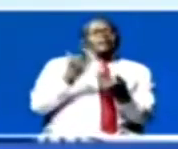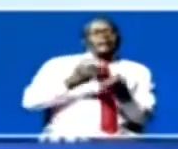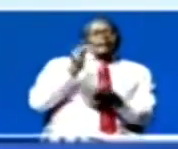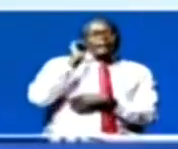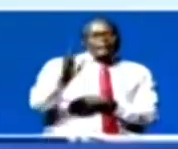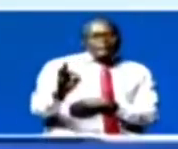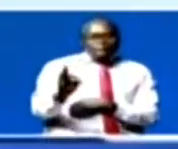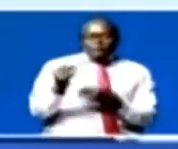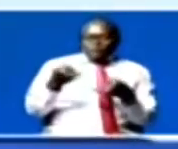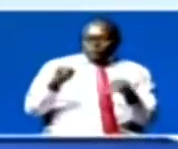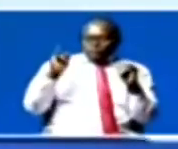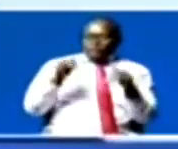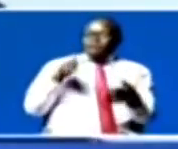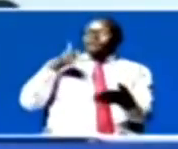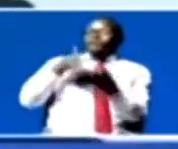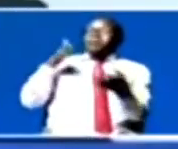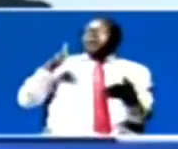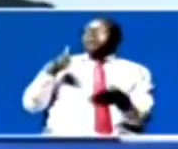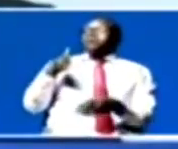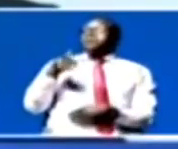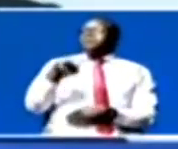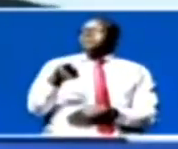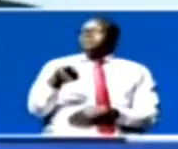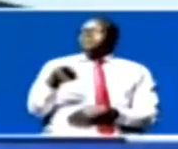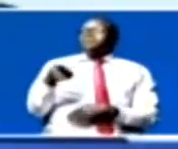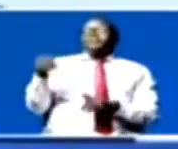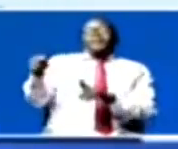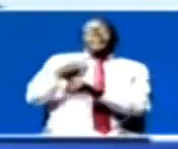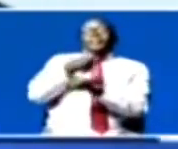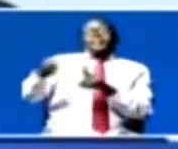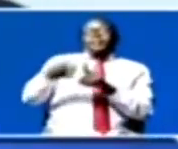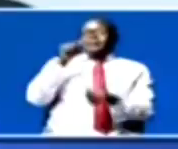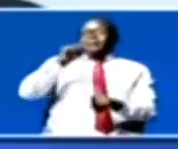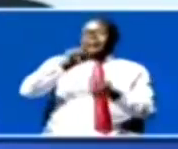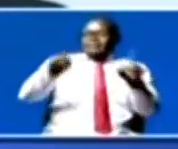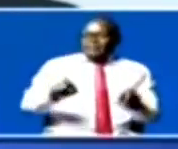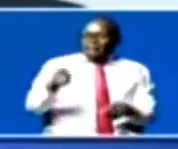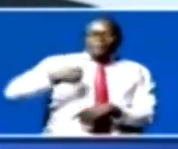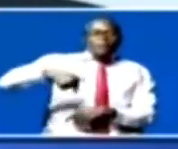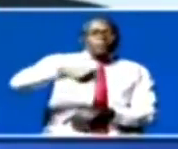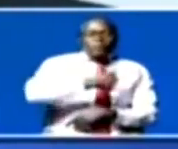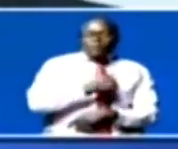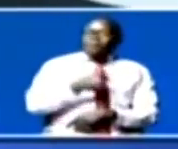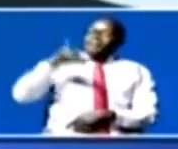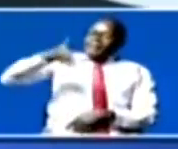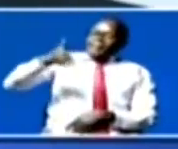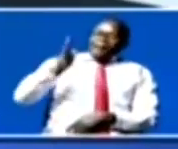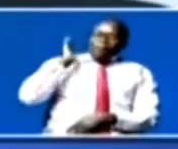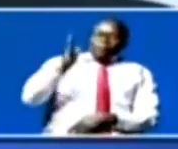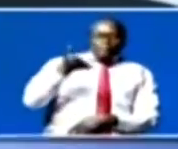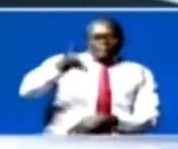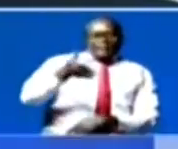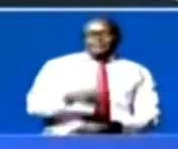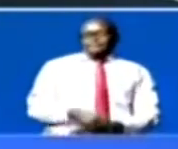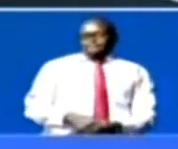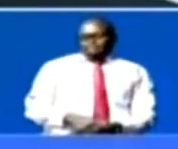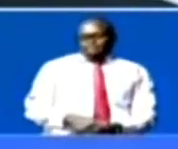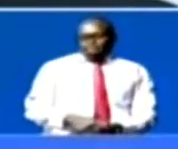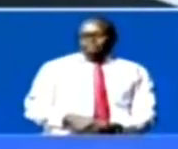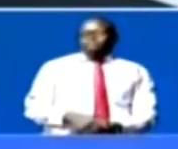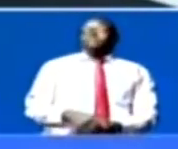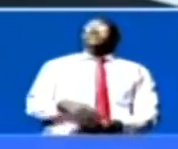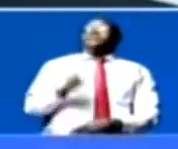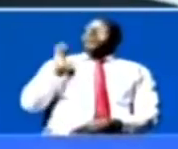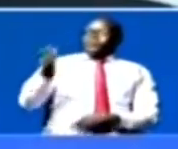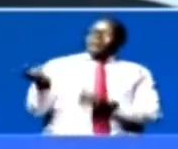you actually try to interfere with the exams. And we will be with you. We are not prescribing things to you that you are going to do without us. We